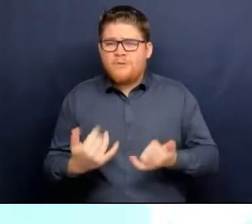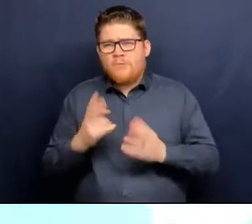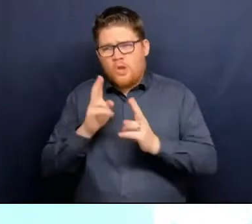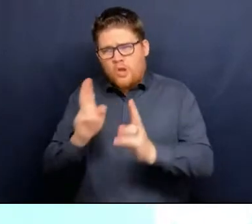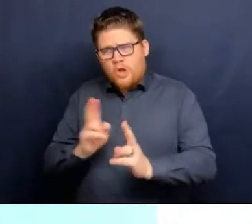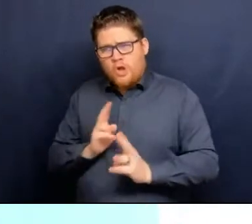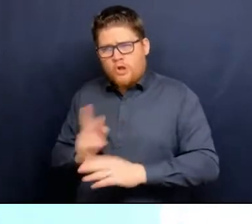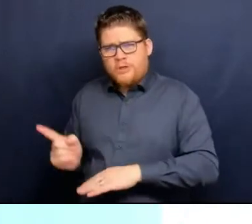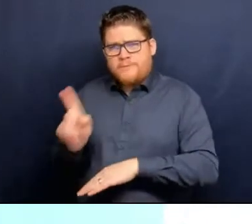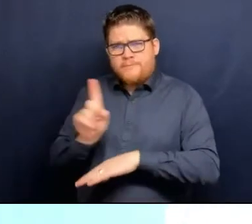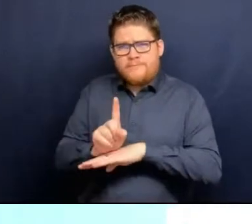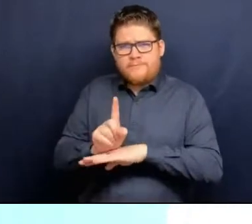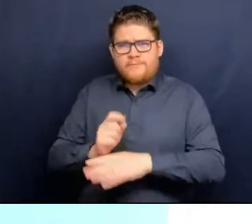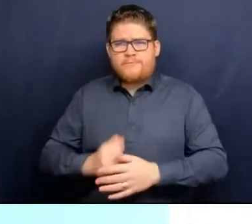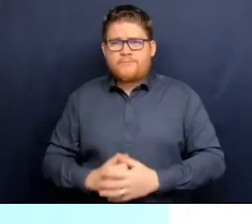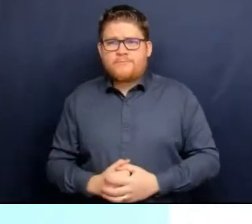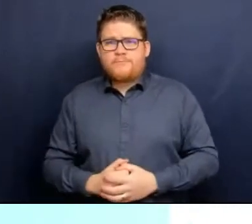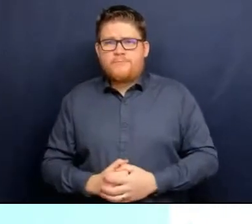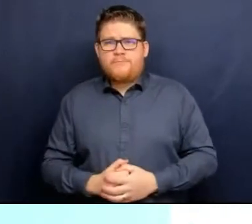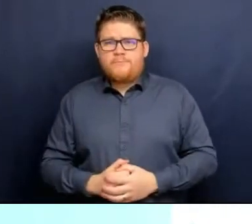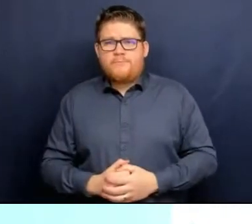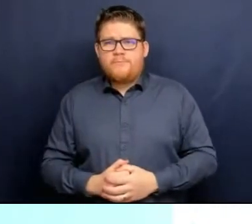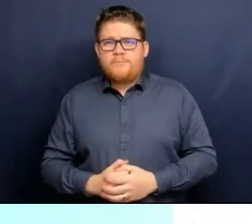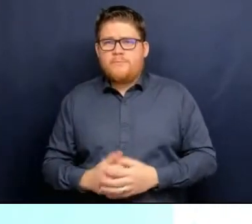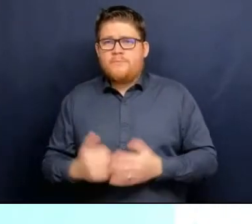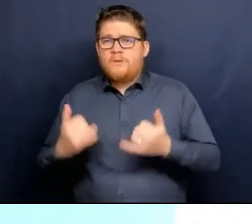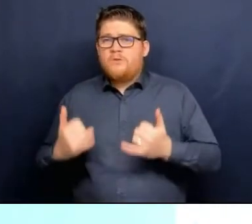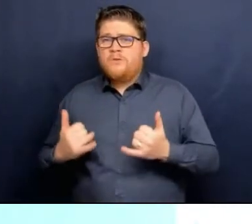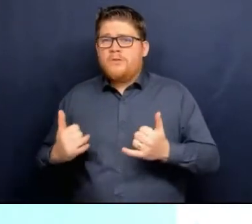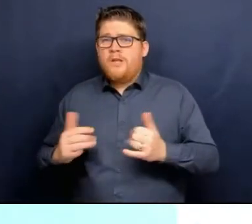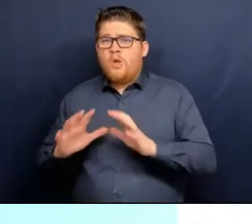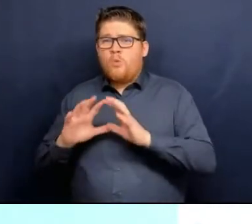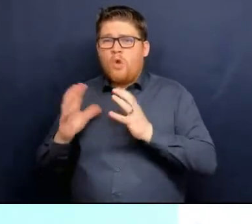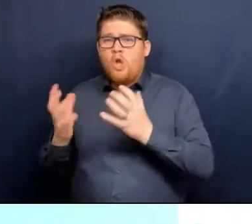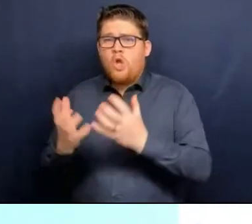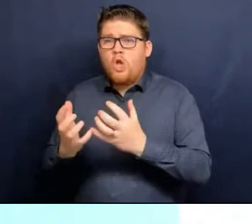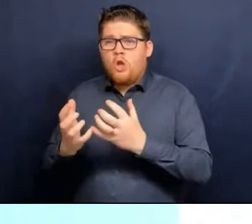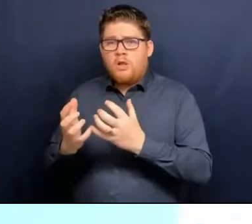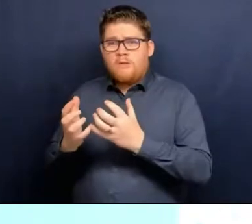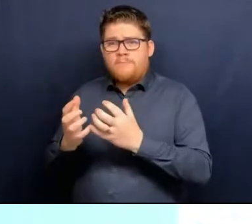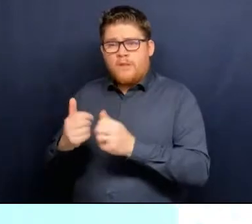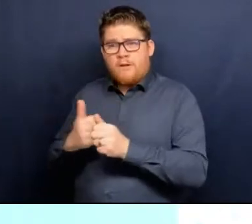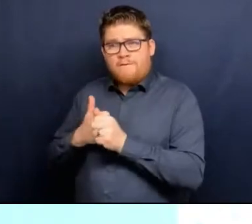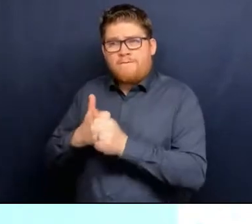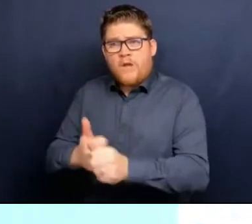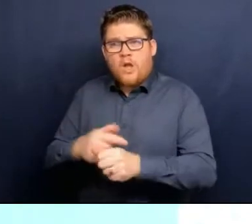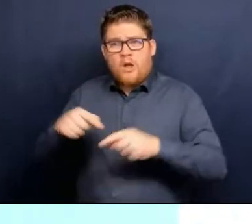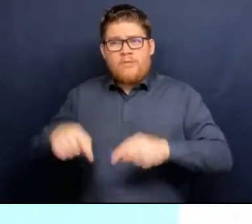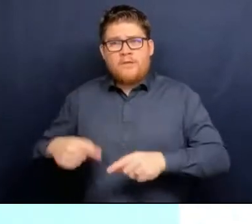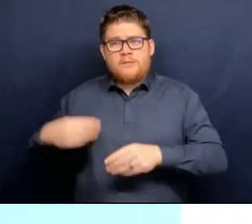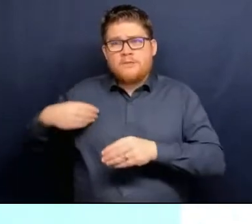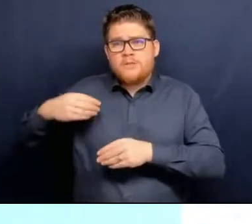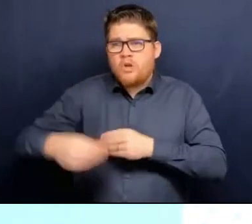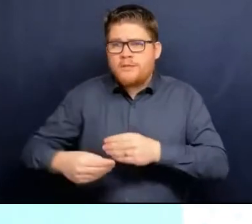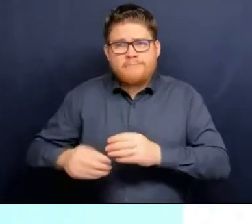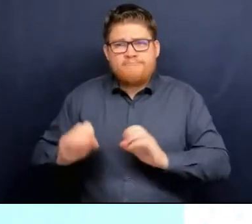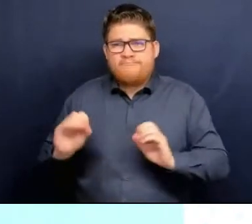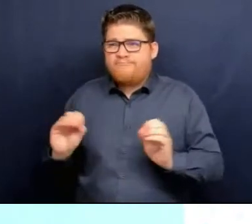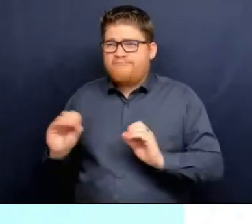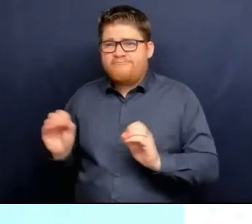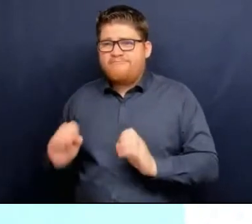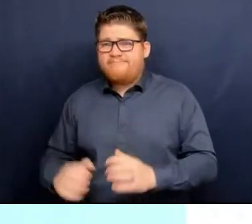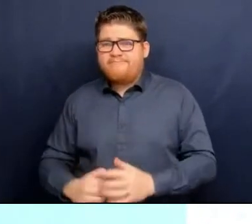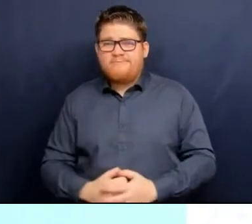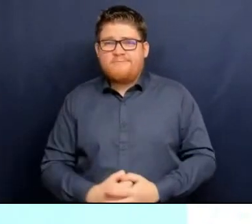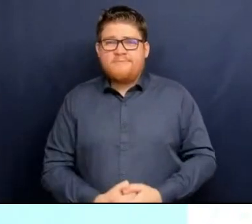often, and I really appreciate you opening up the way you did. Thank you so much. Thank all the people from